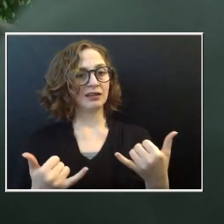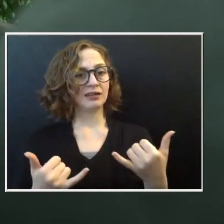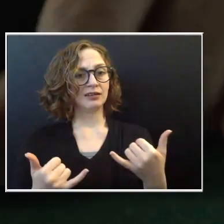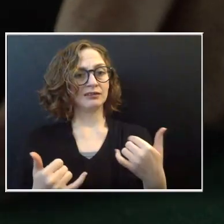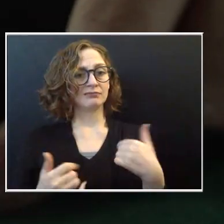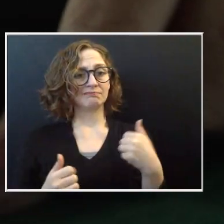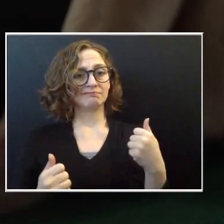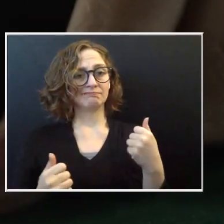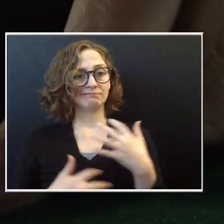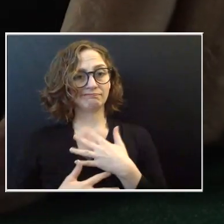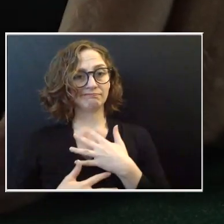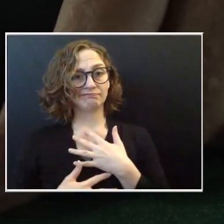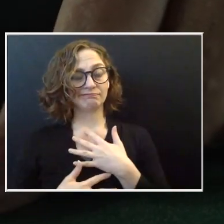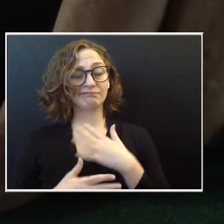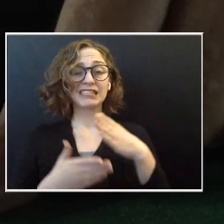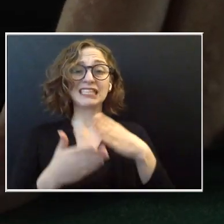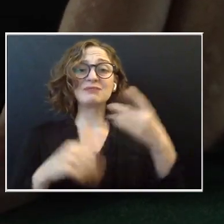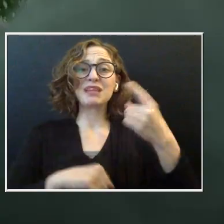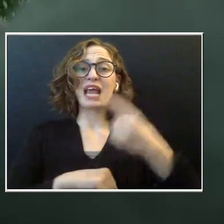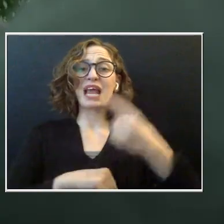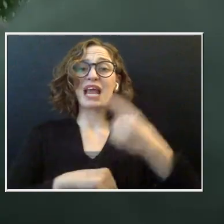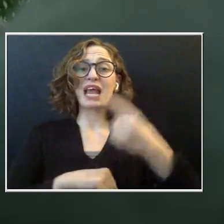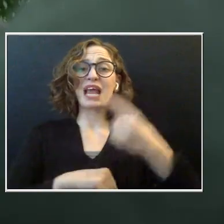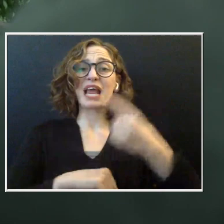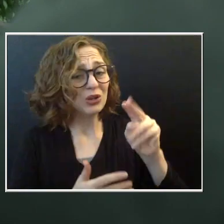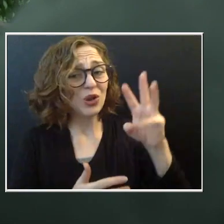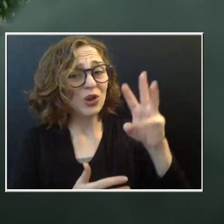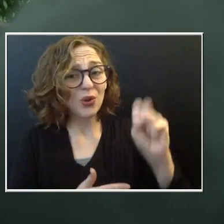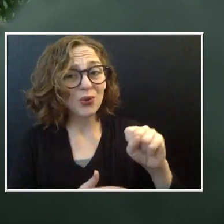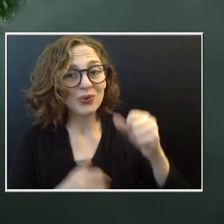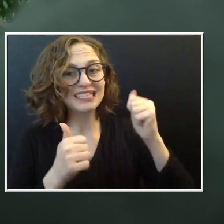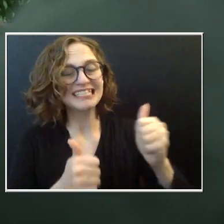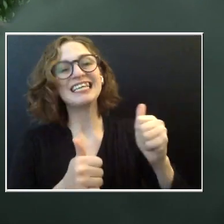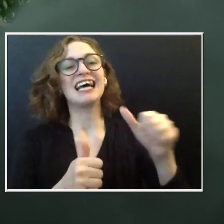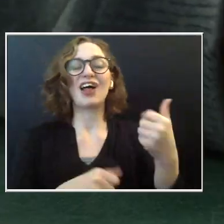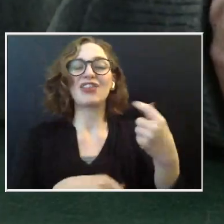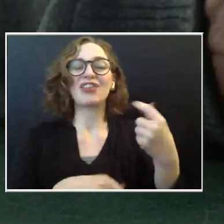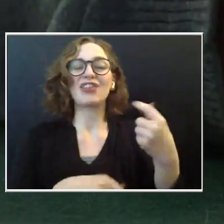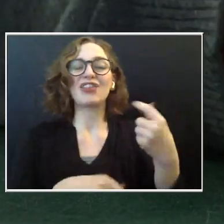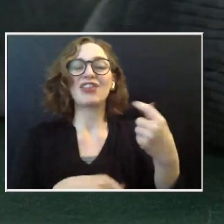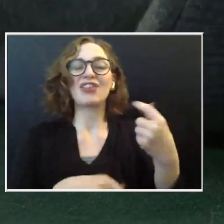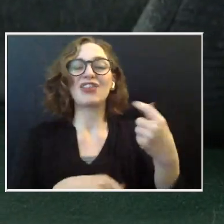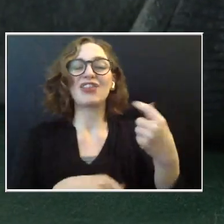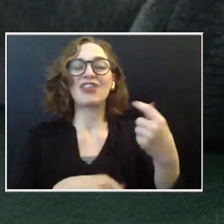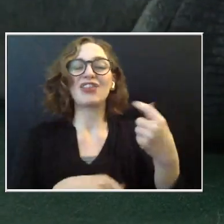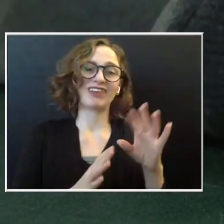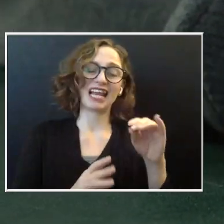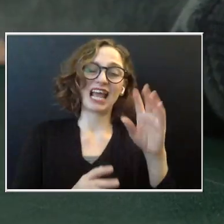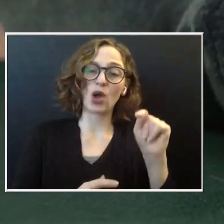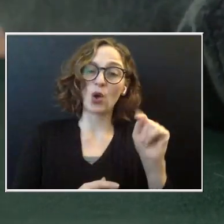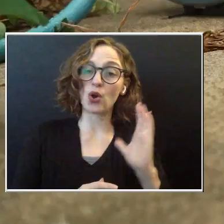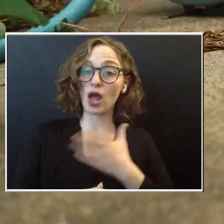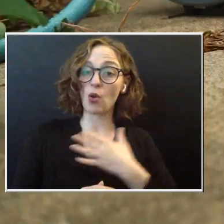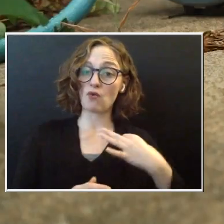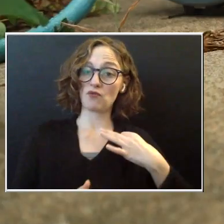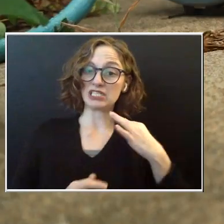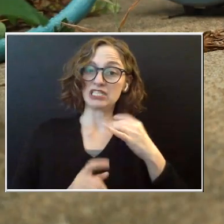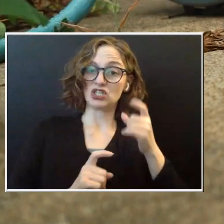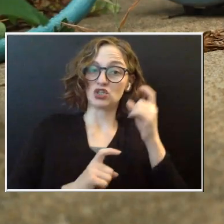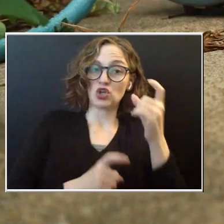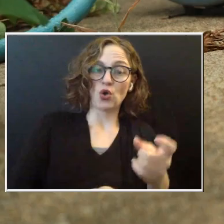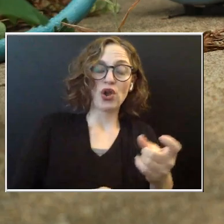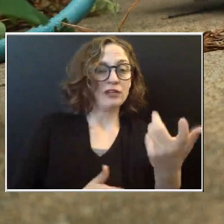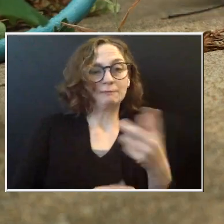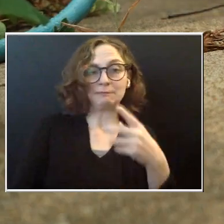other days finding out that our volunteer donor didn't make the cut was a real downer. Gary sees a therapist regularly. He hopes to